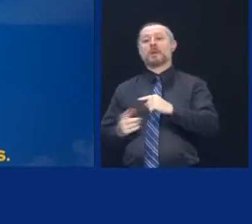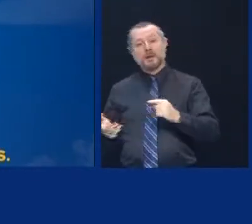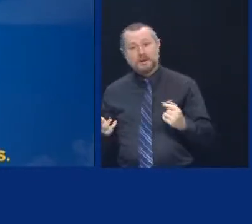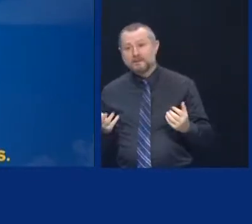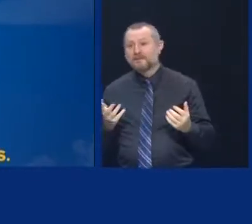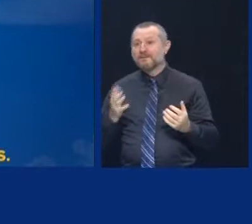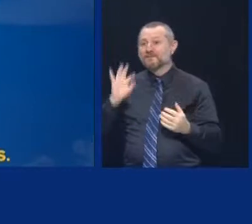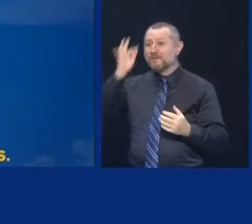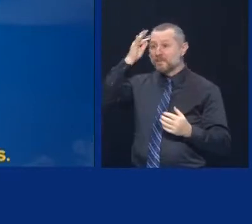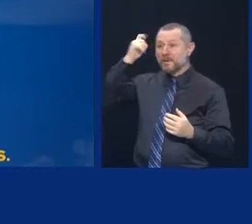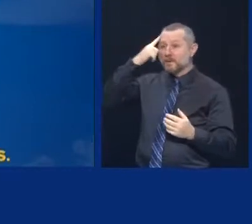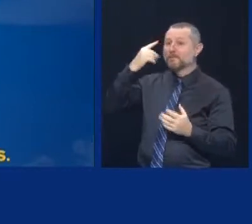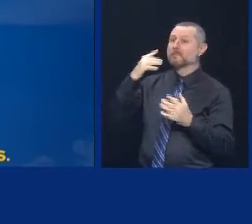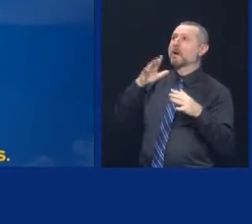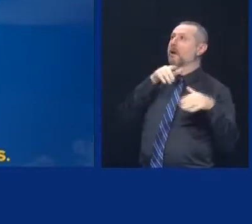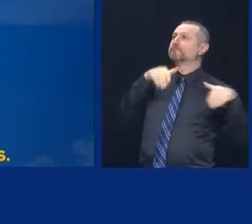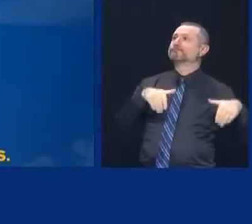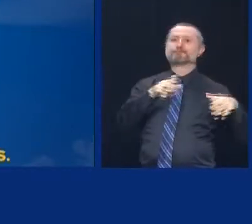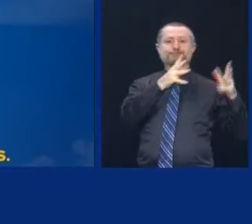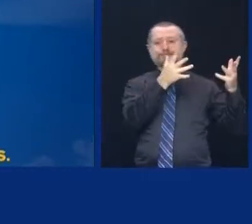hasn't approved